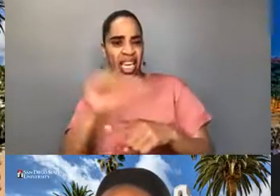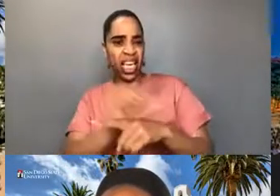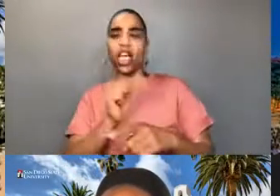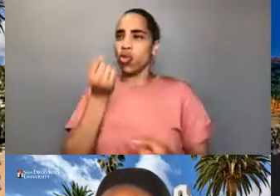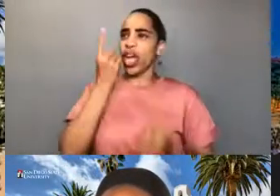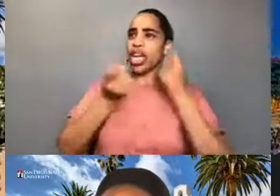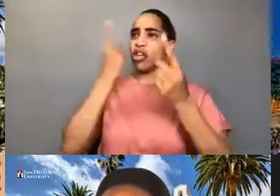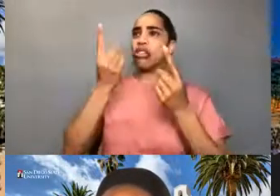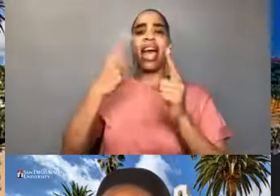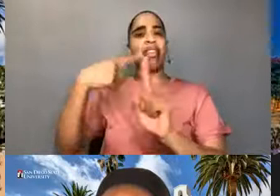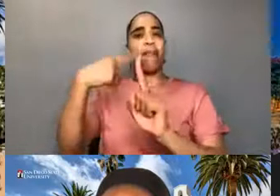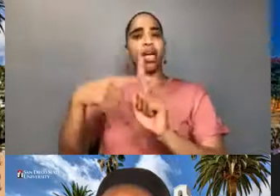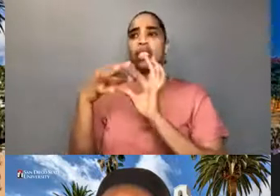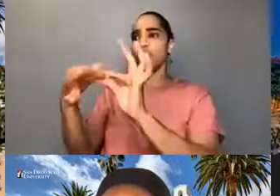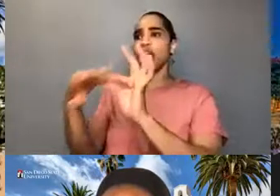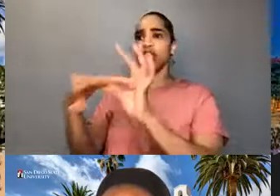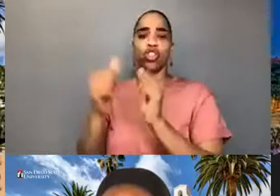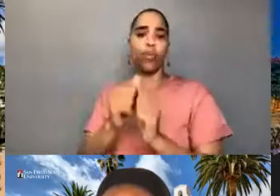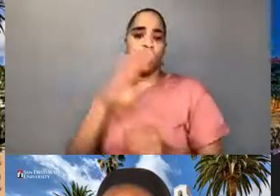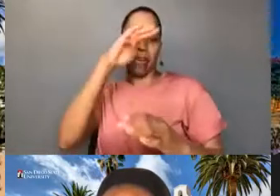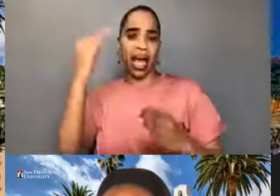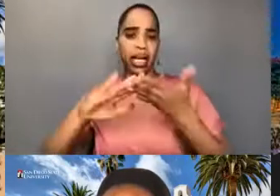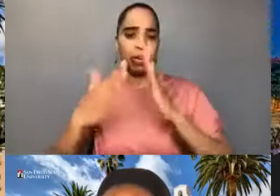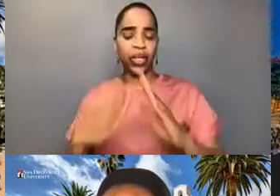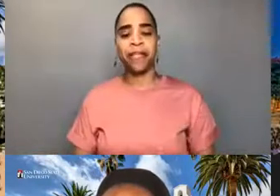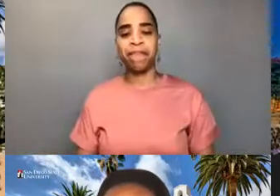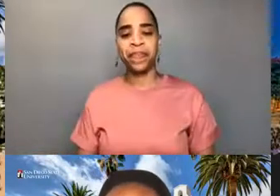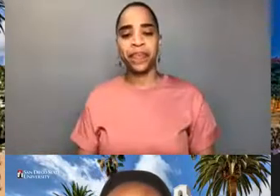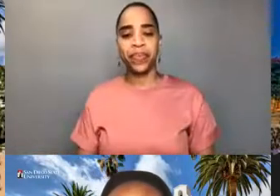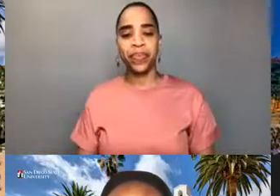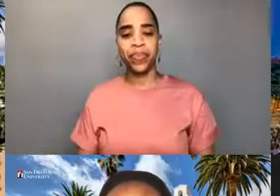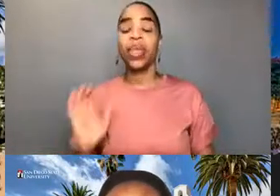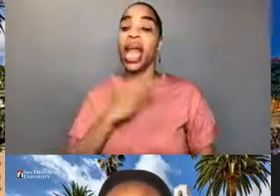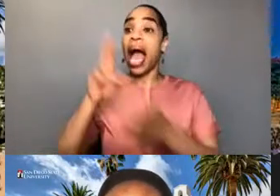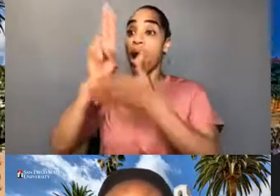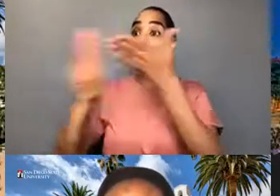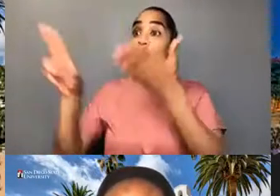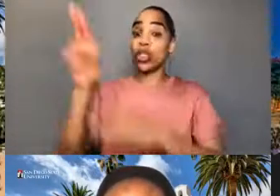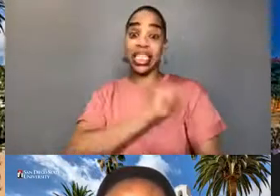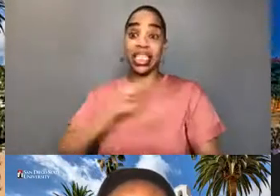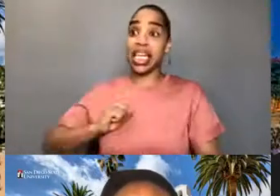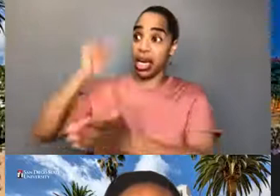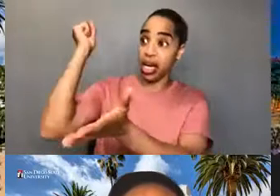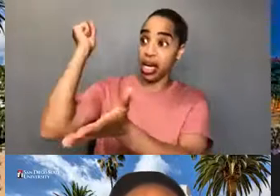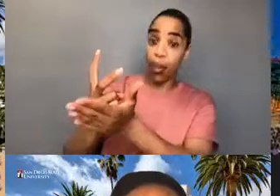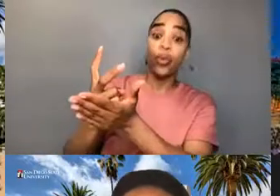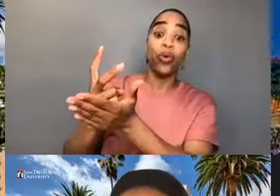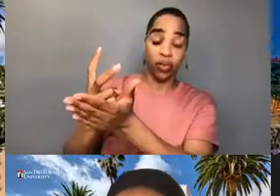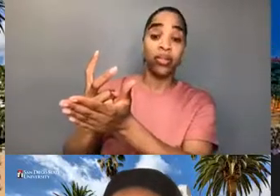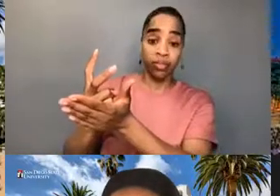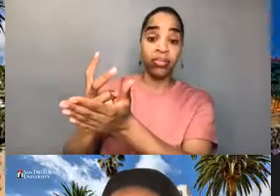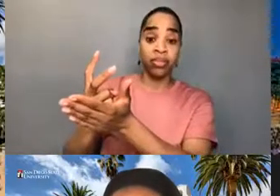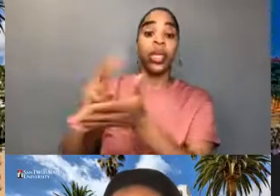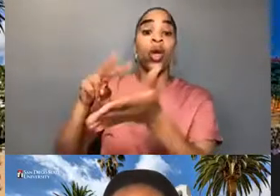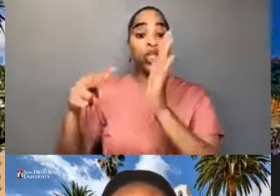positive relationship with the Black community. Now that went through our university senate. So that was essentially, was the